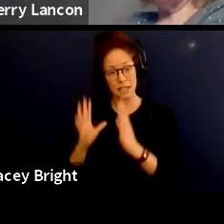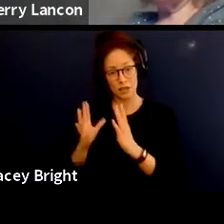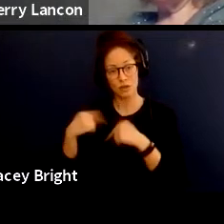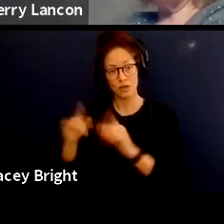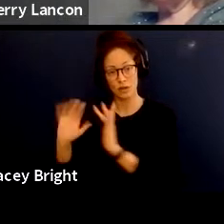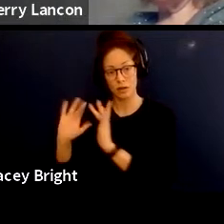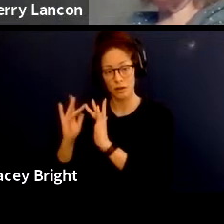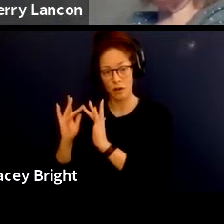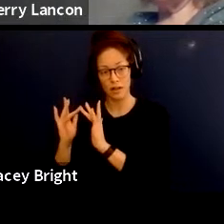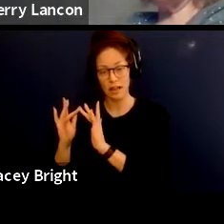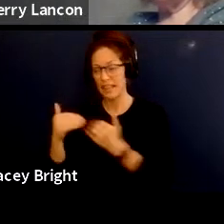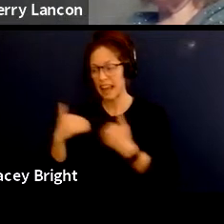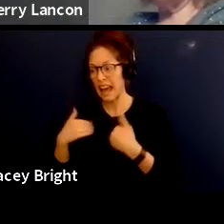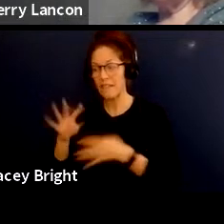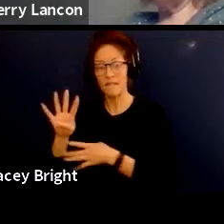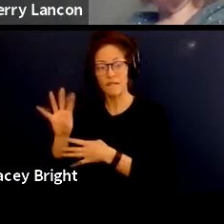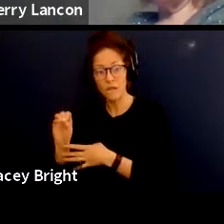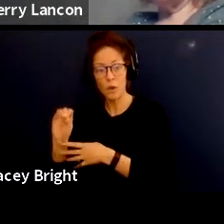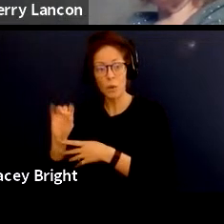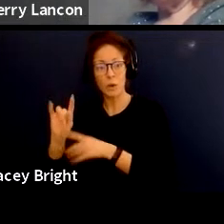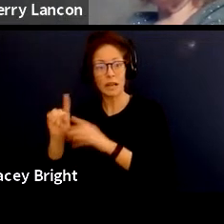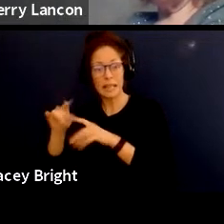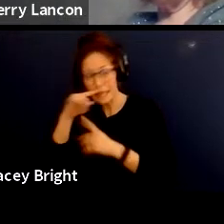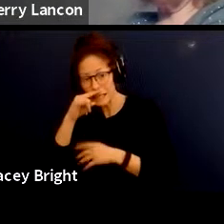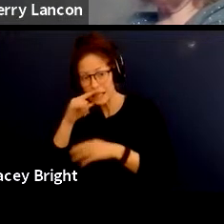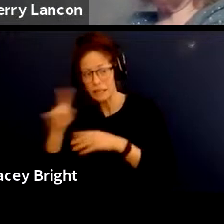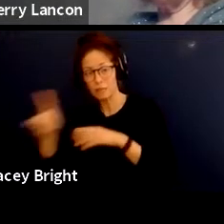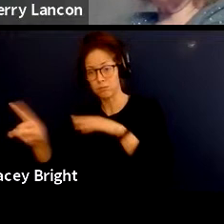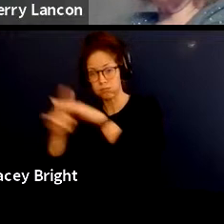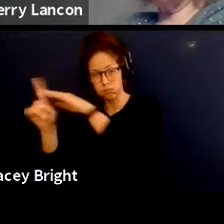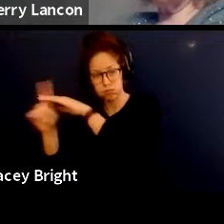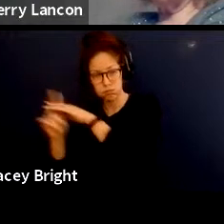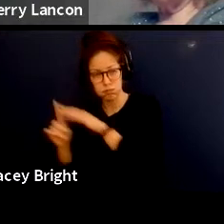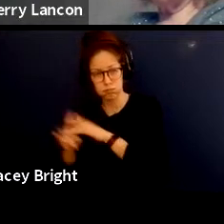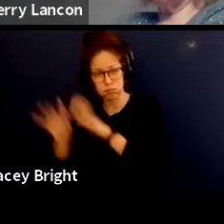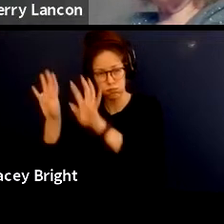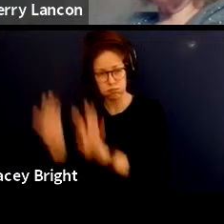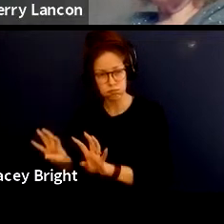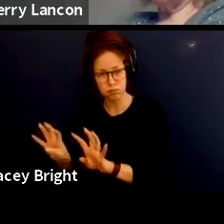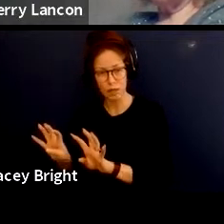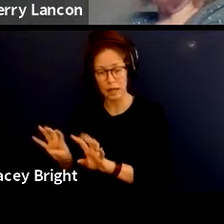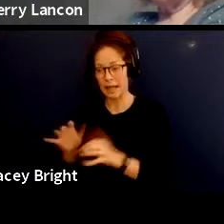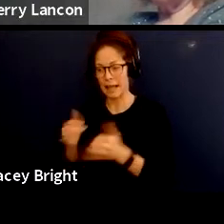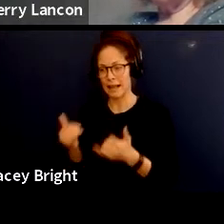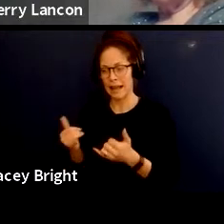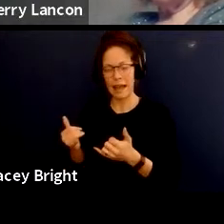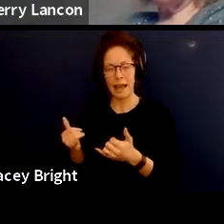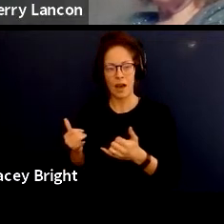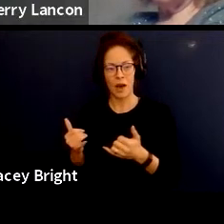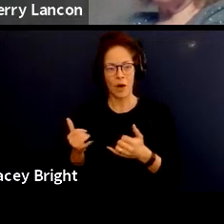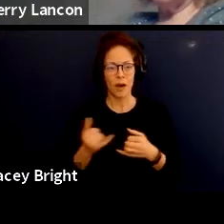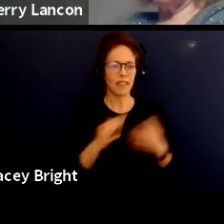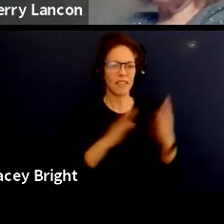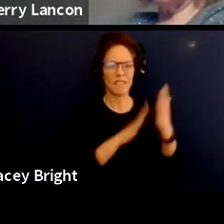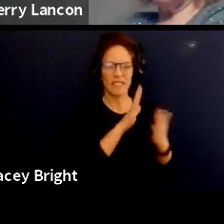having 40 kids show up to their classroom meetings. Now in hybrid, they have 7.